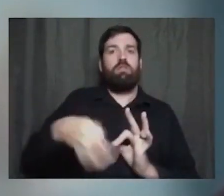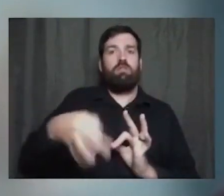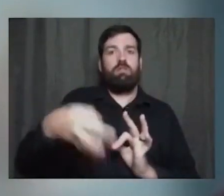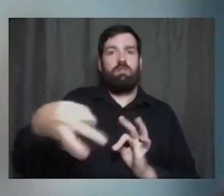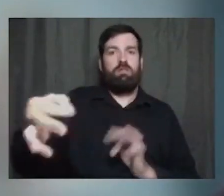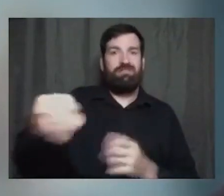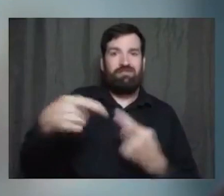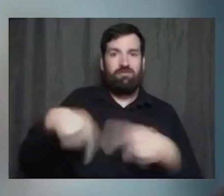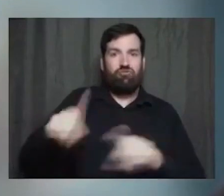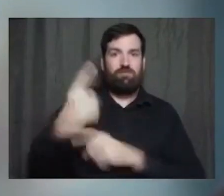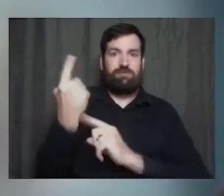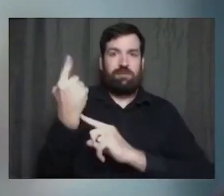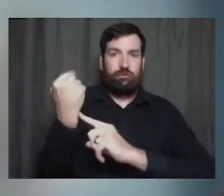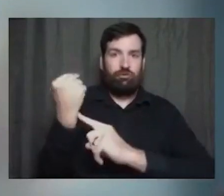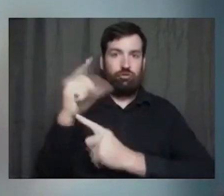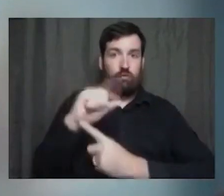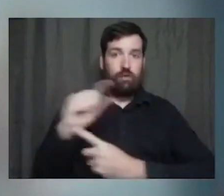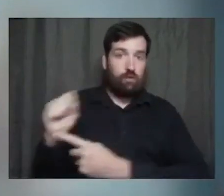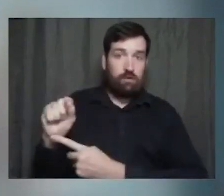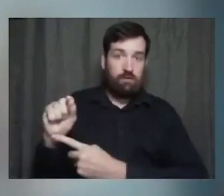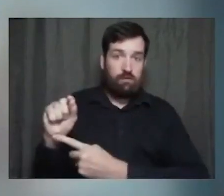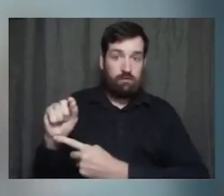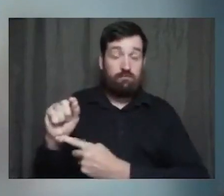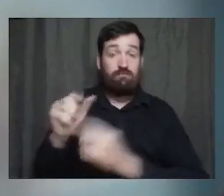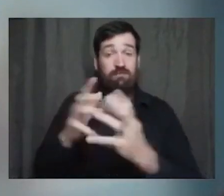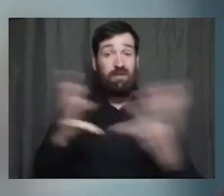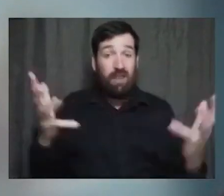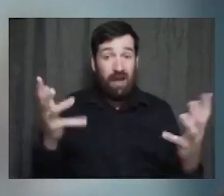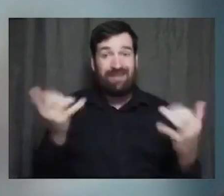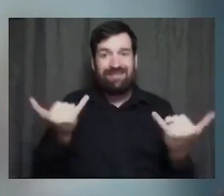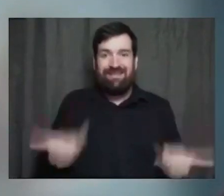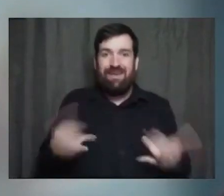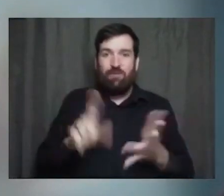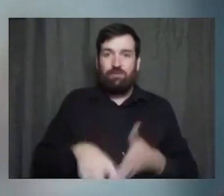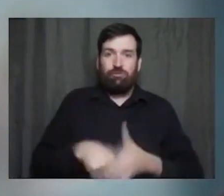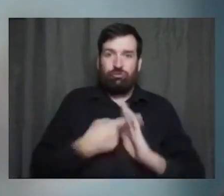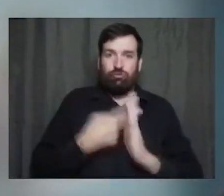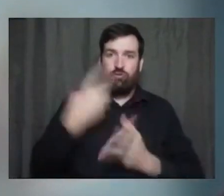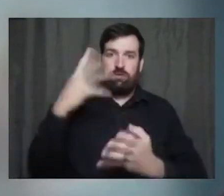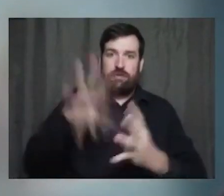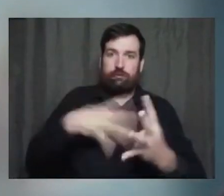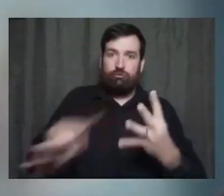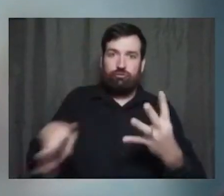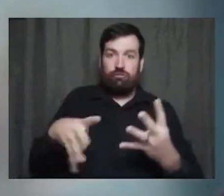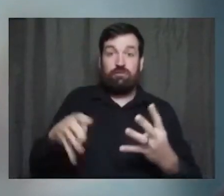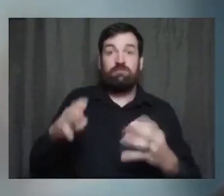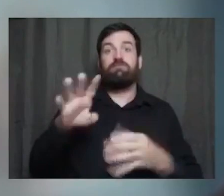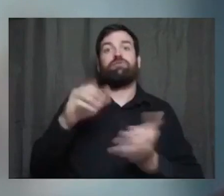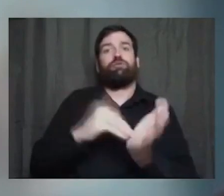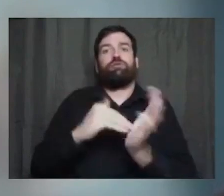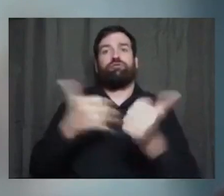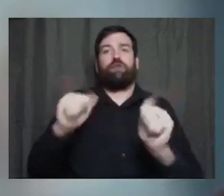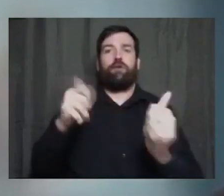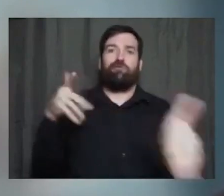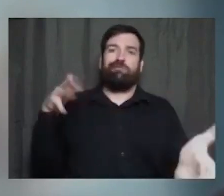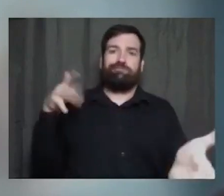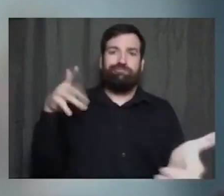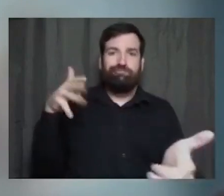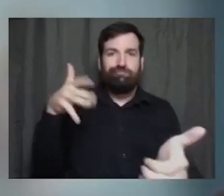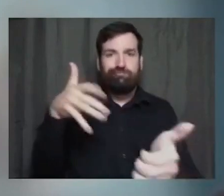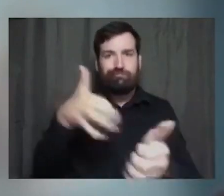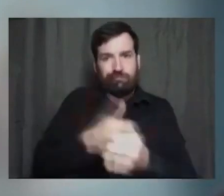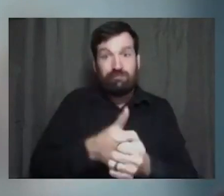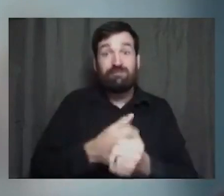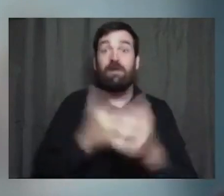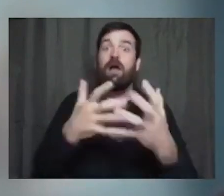2020. We believe that a lot of that is being rescheduled right now. Doctors are working through their backlog of patients, and there's a lot of blood